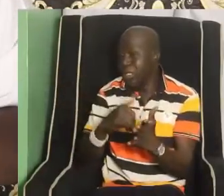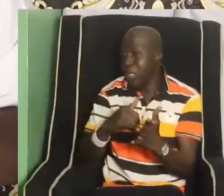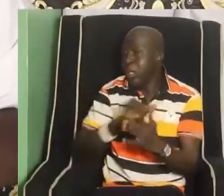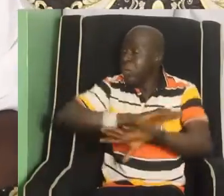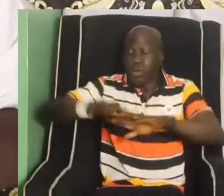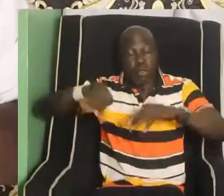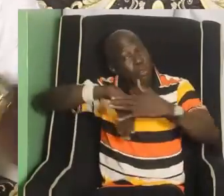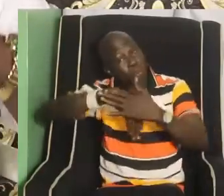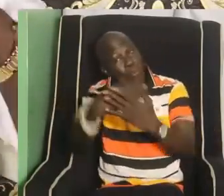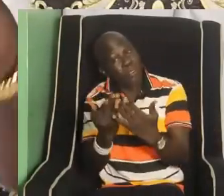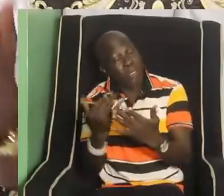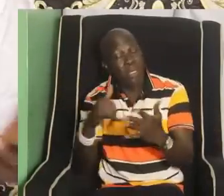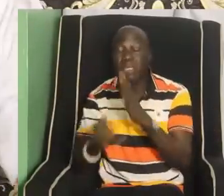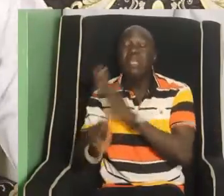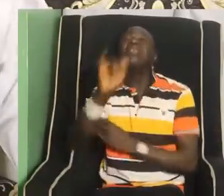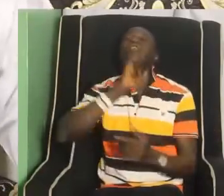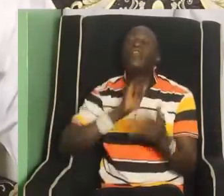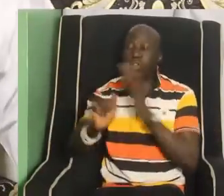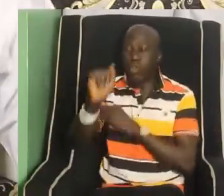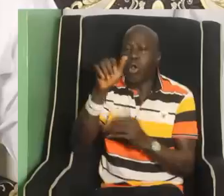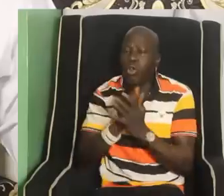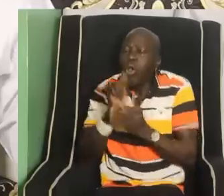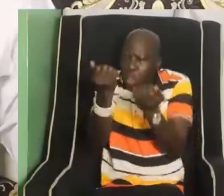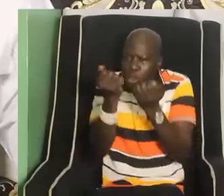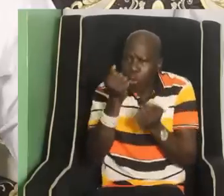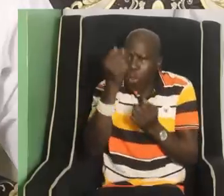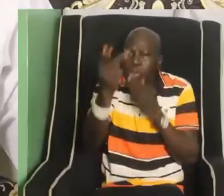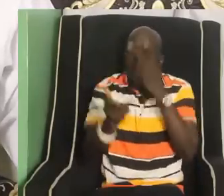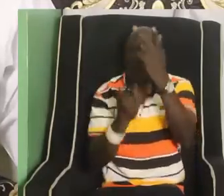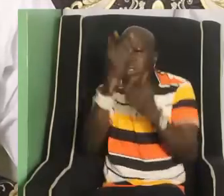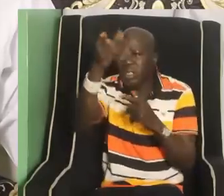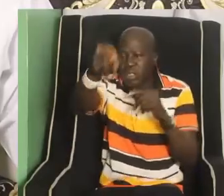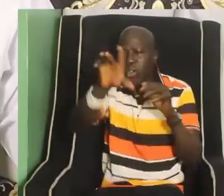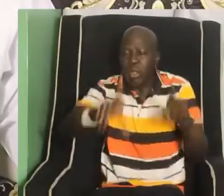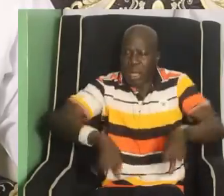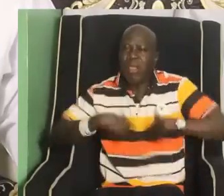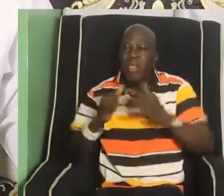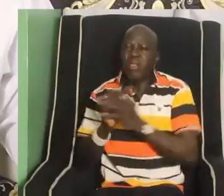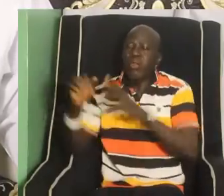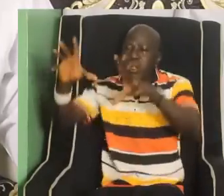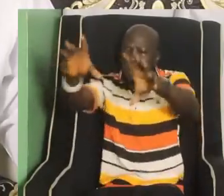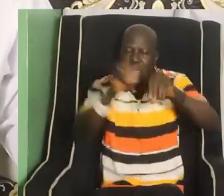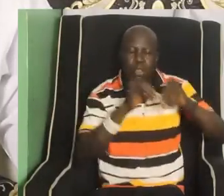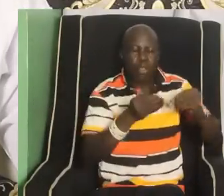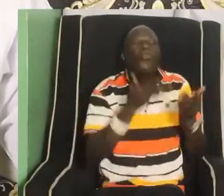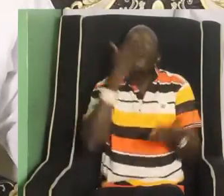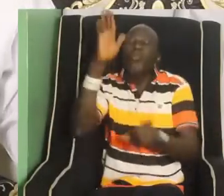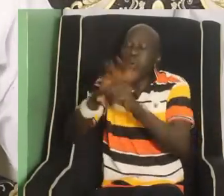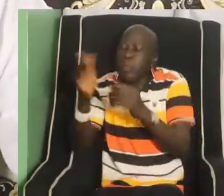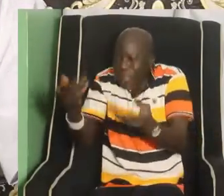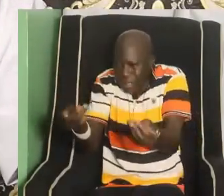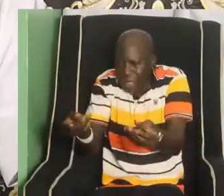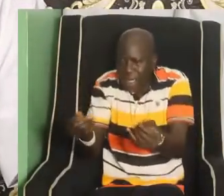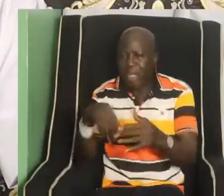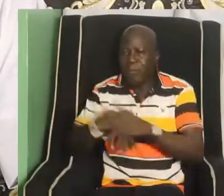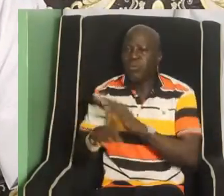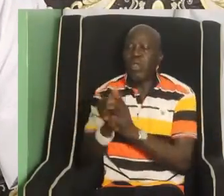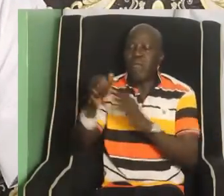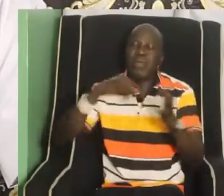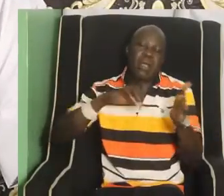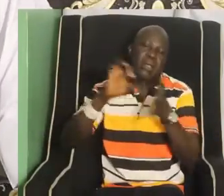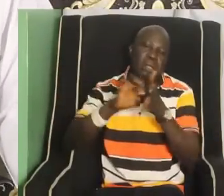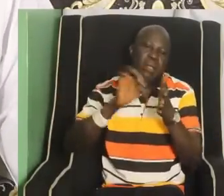anyone. Don't miss it. God is God. Sorrow, he wants to intervene. Oh, I want to take you to a wedding. Only a